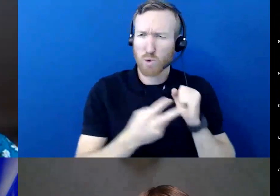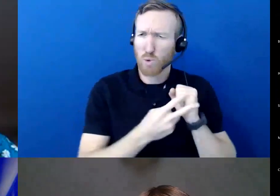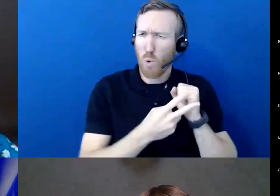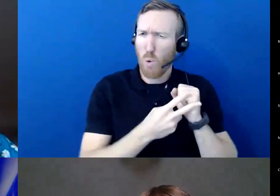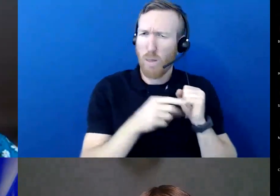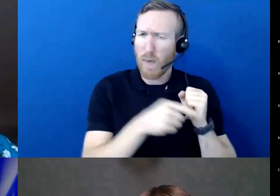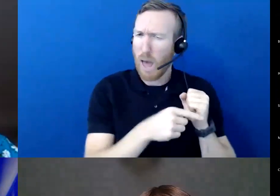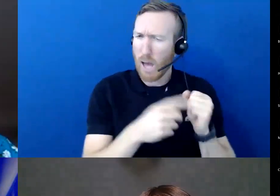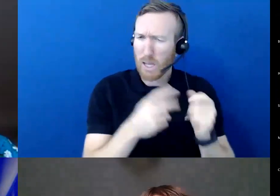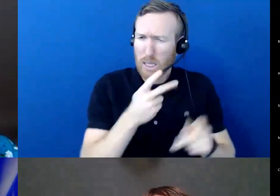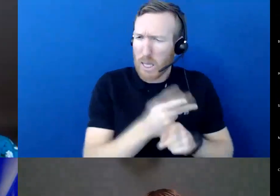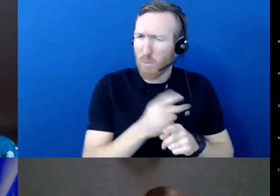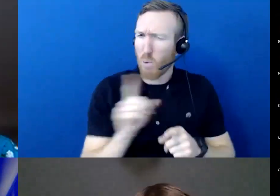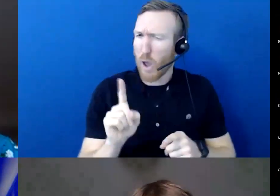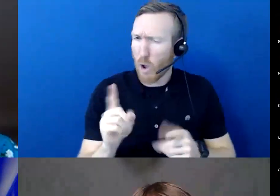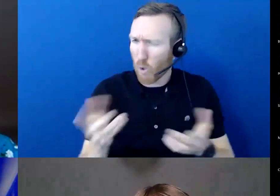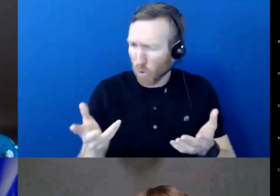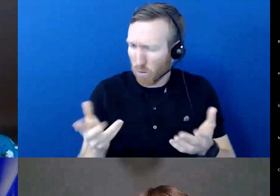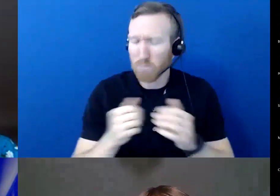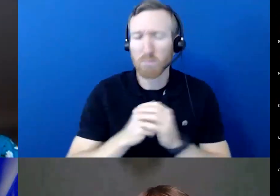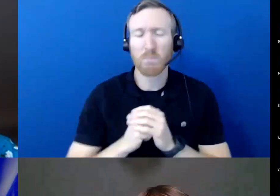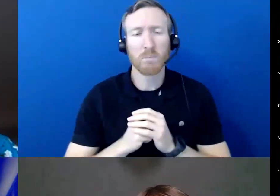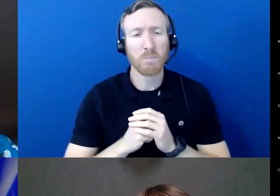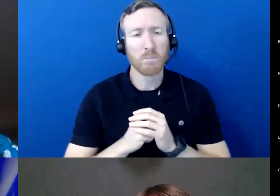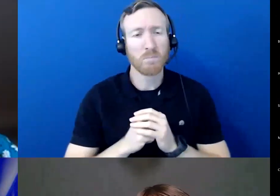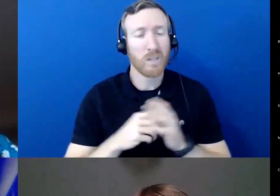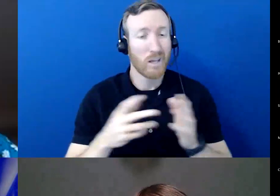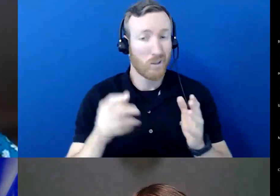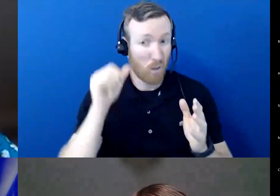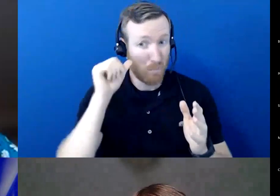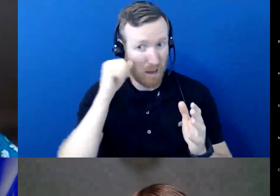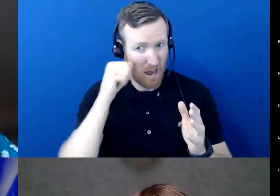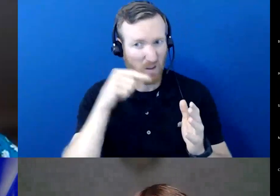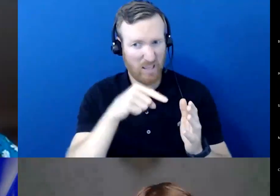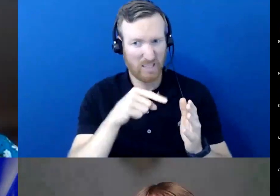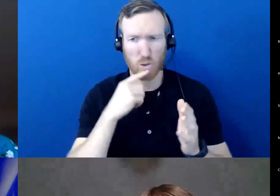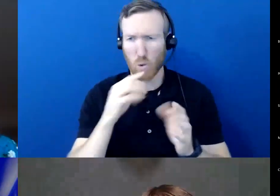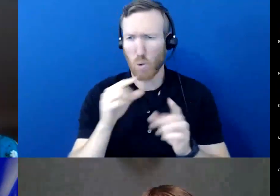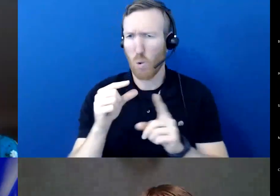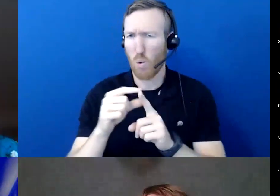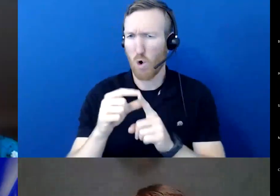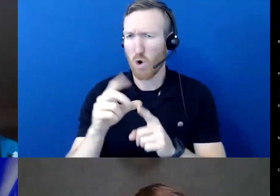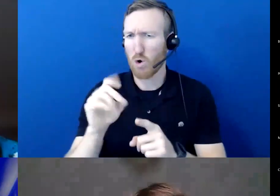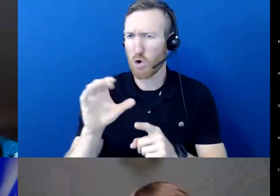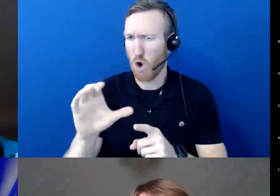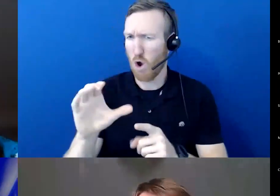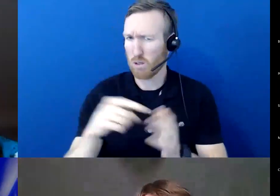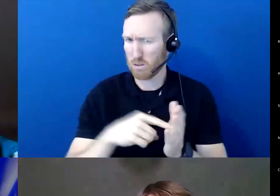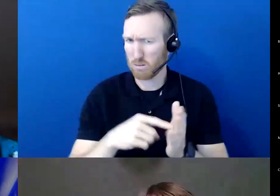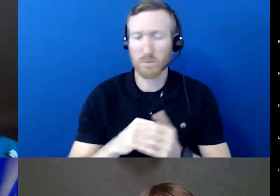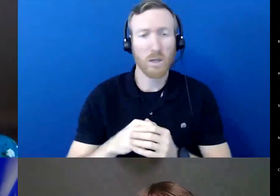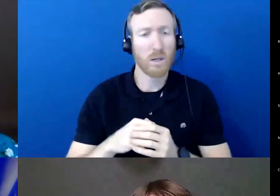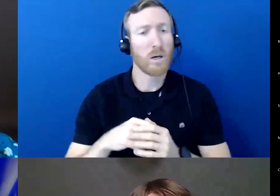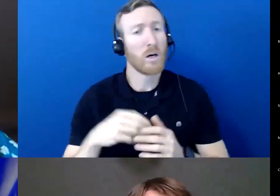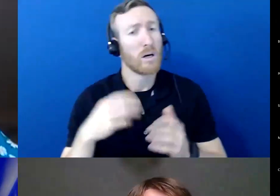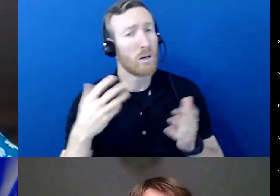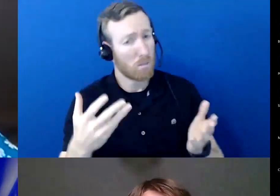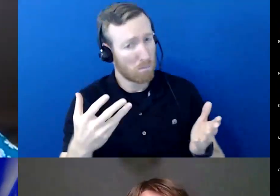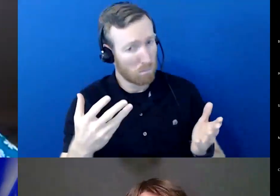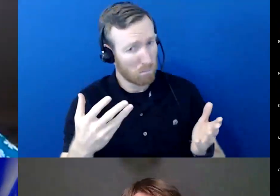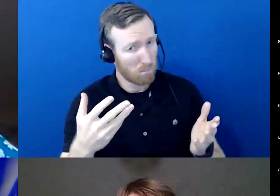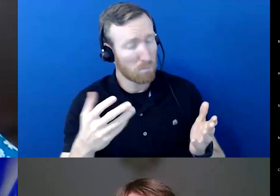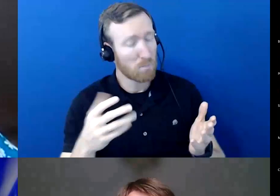do I keep it? And just a reminder that the passport is a Word document. Yeah. So then, as you